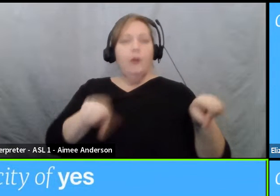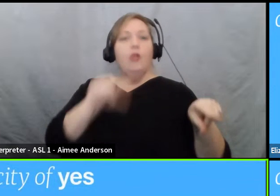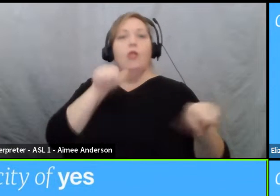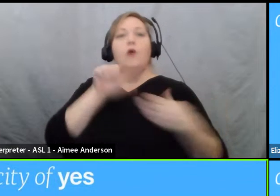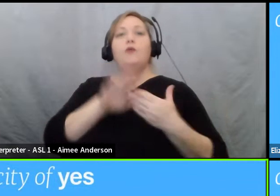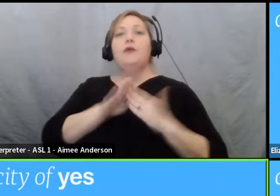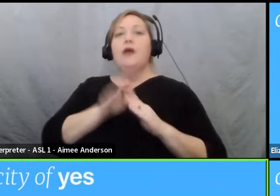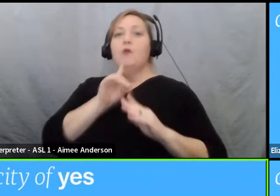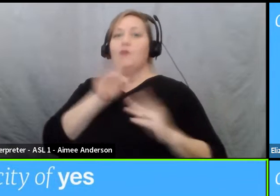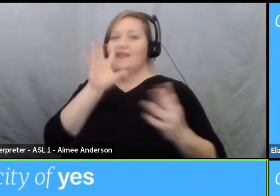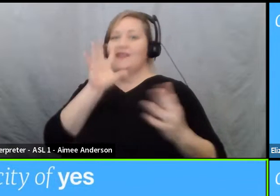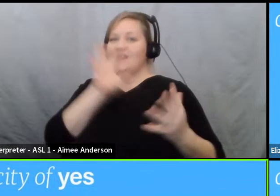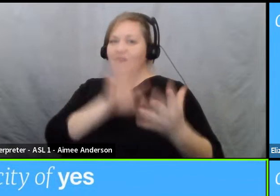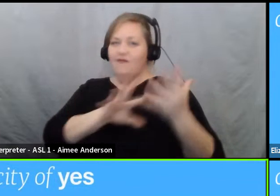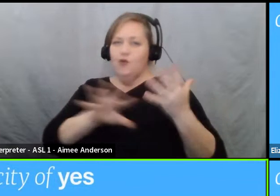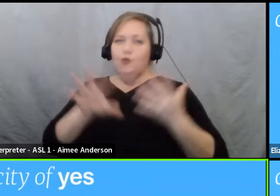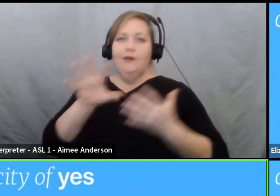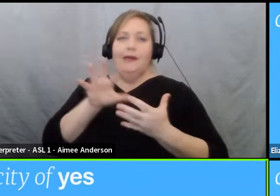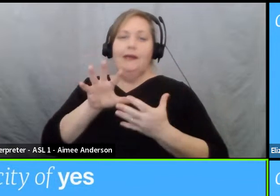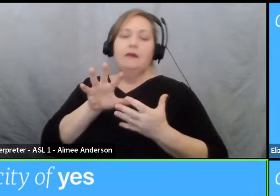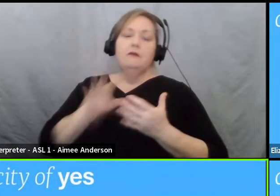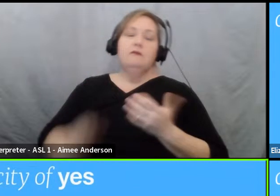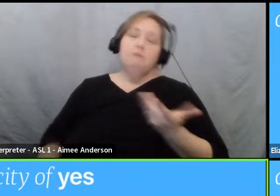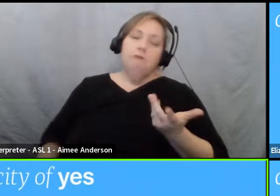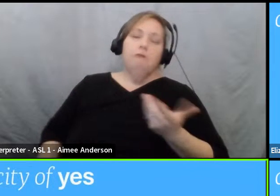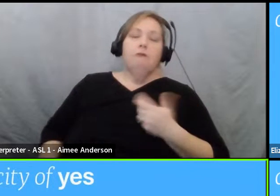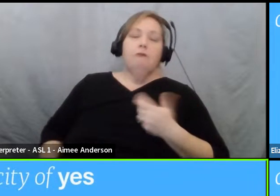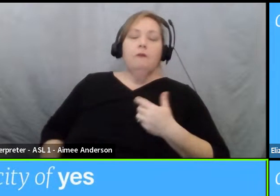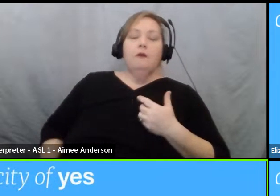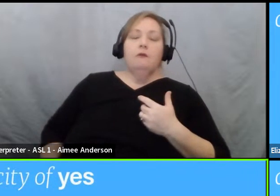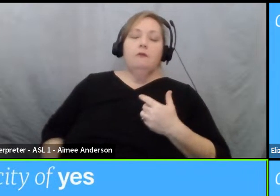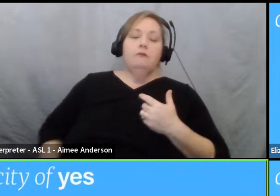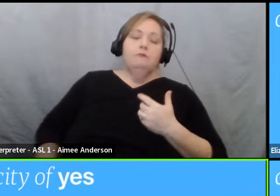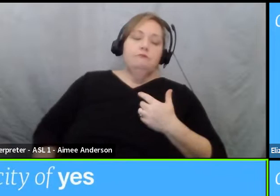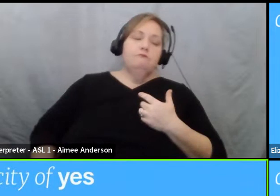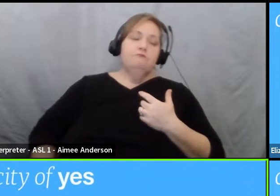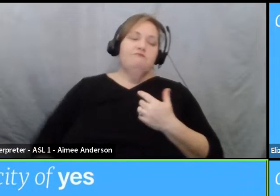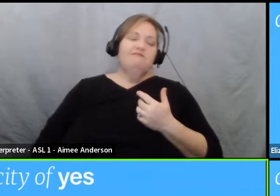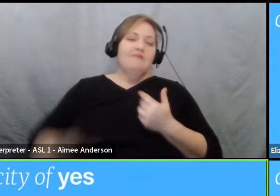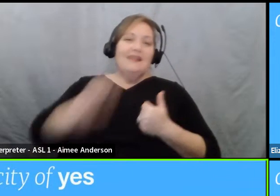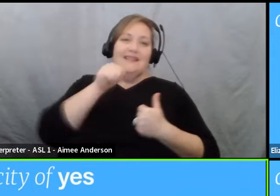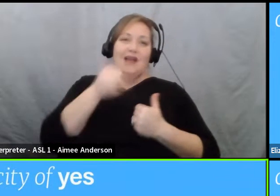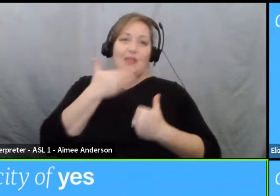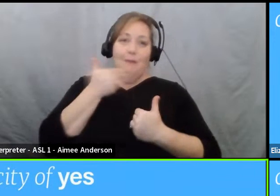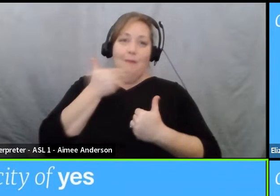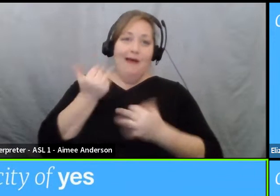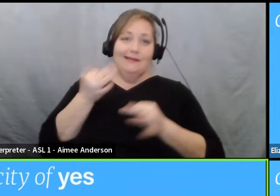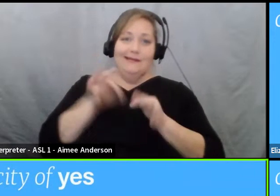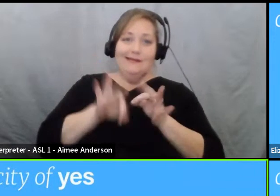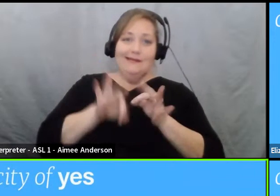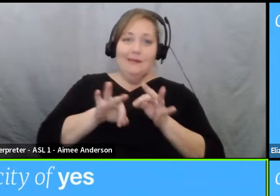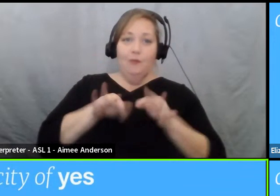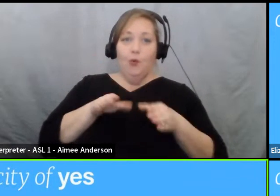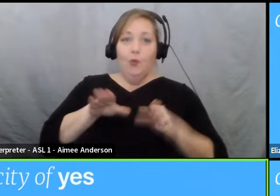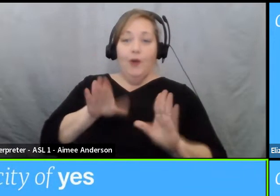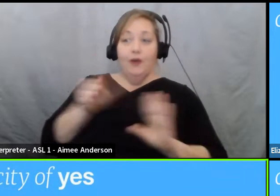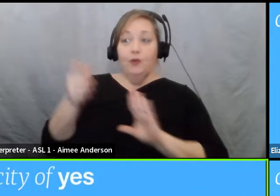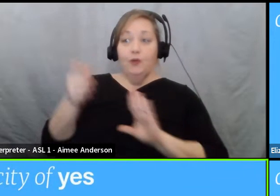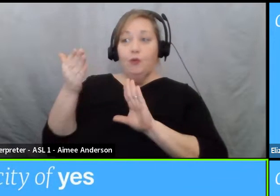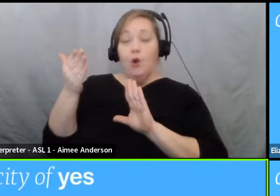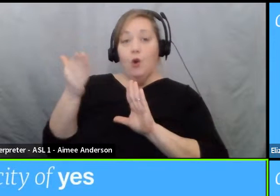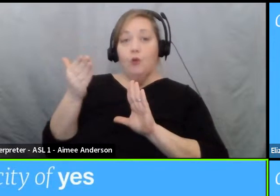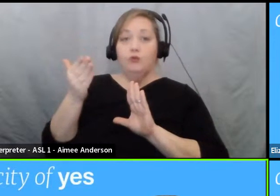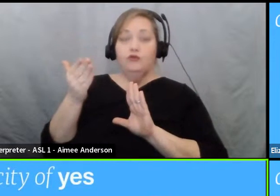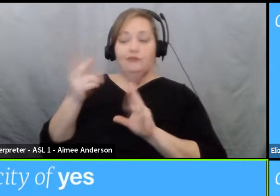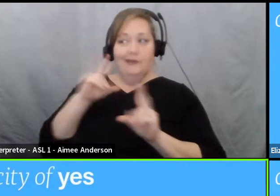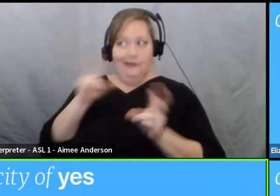very confusing. It became, maybe not the best and simplest way to approach this issue, which is a huge